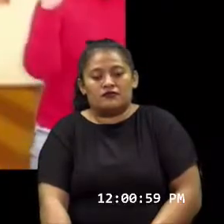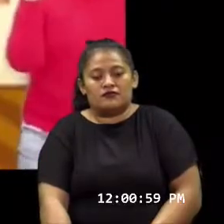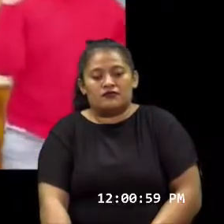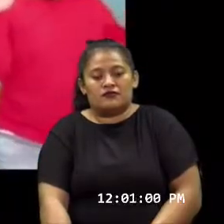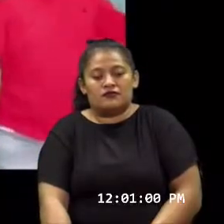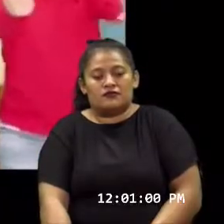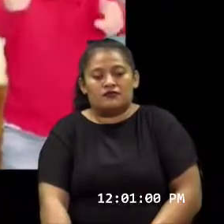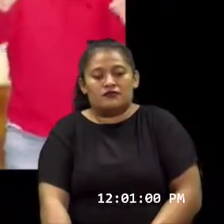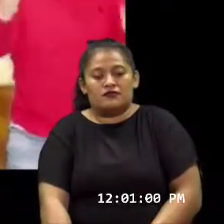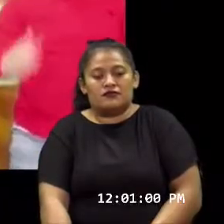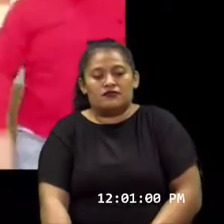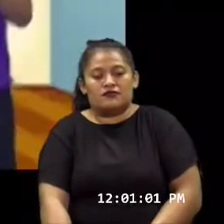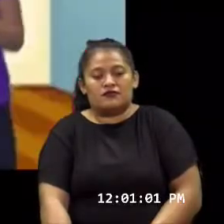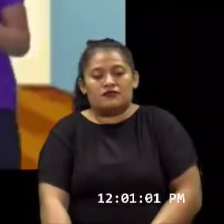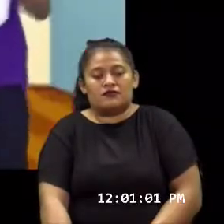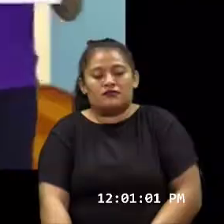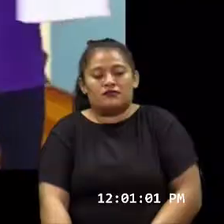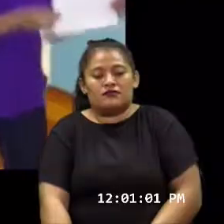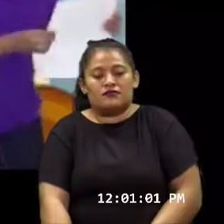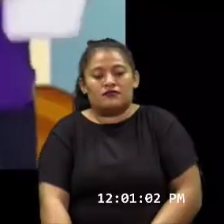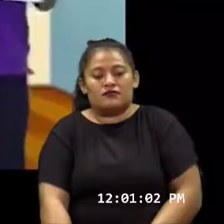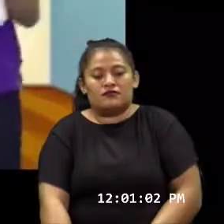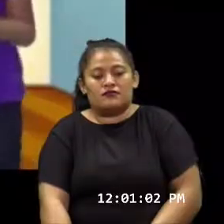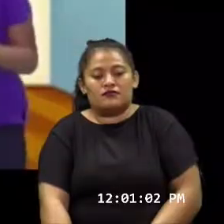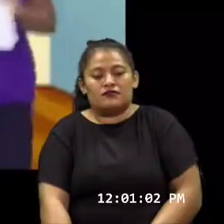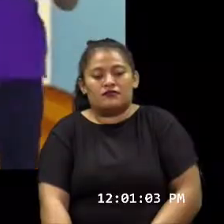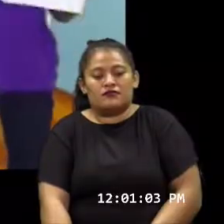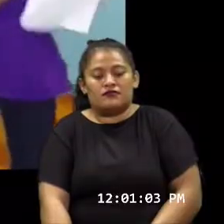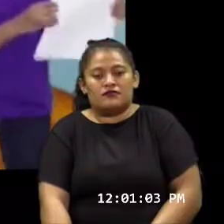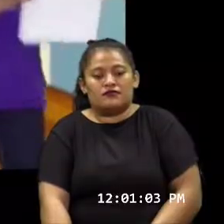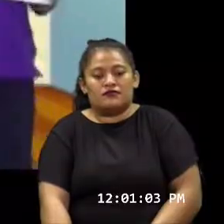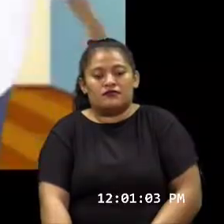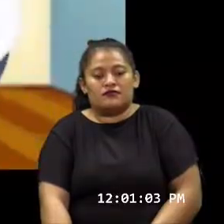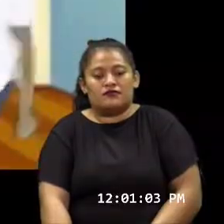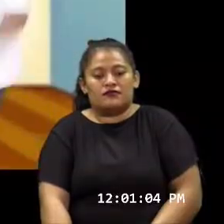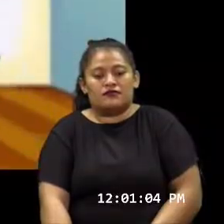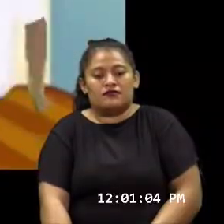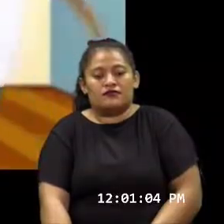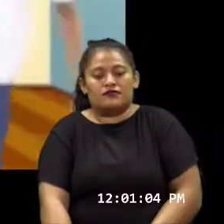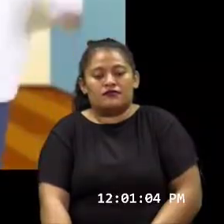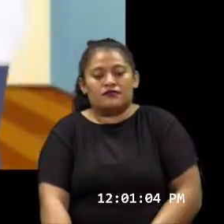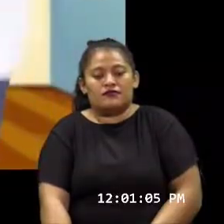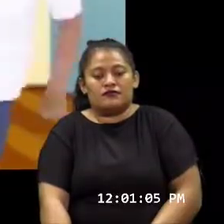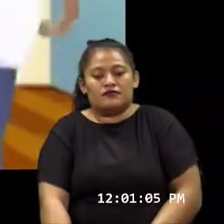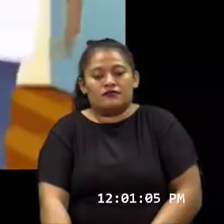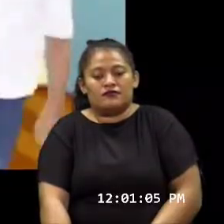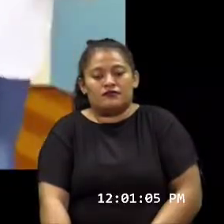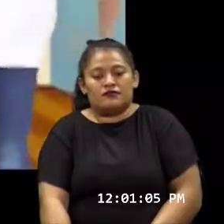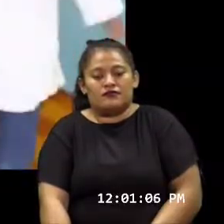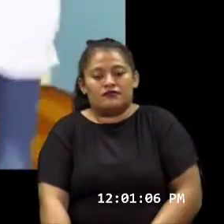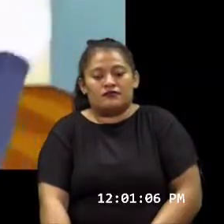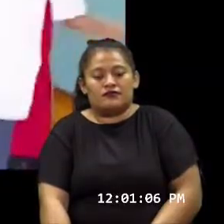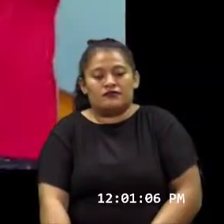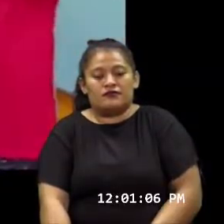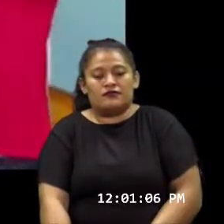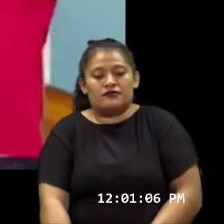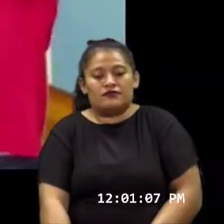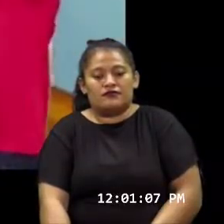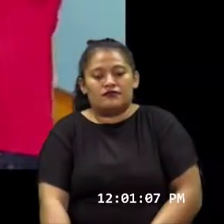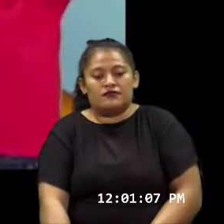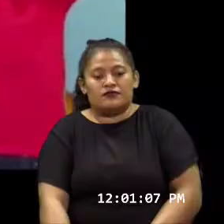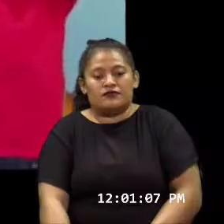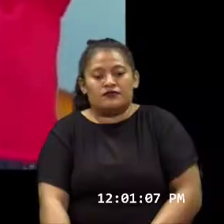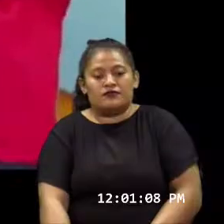write a paragraph, and you can too. It's the paragraph song. It's the paragraph song. Hey, hey, hey, hey. It's